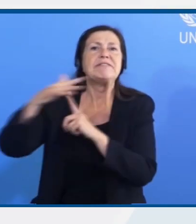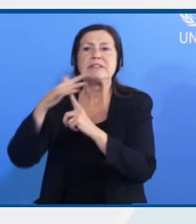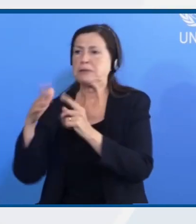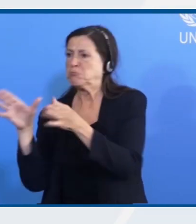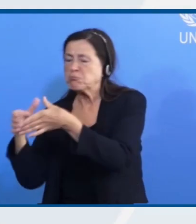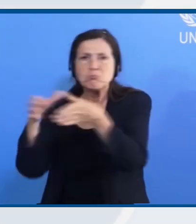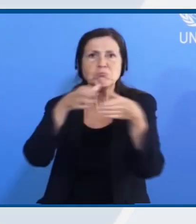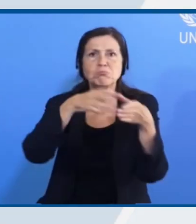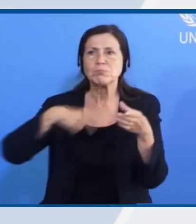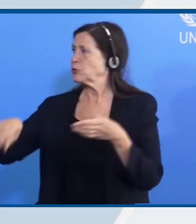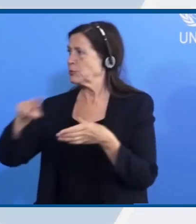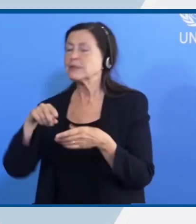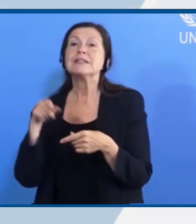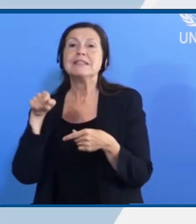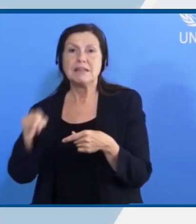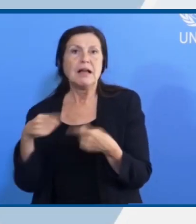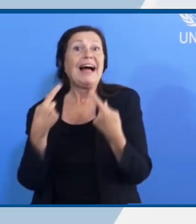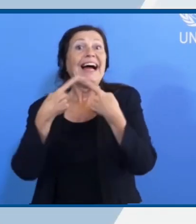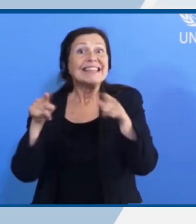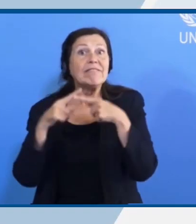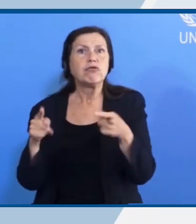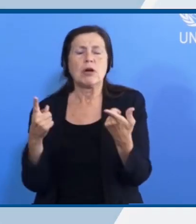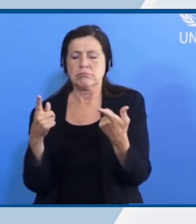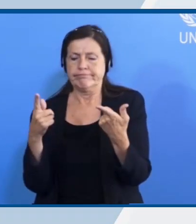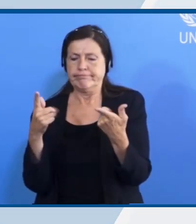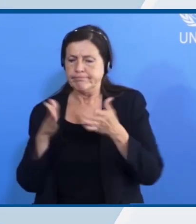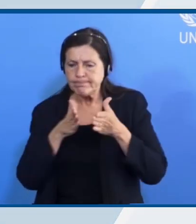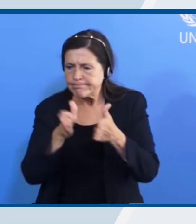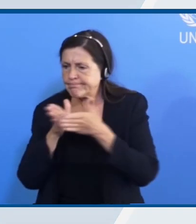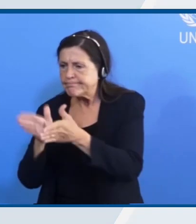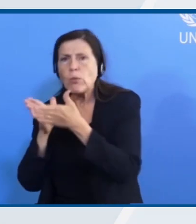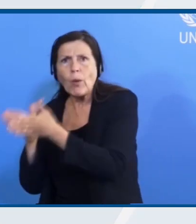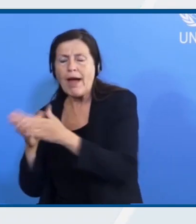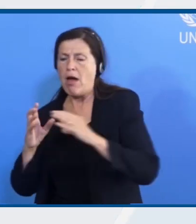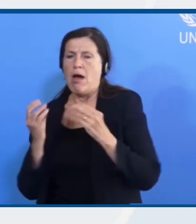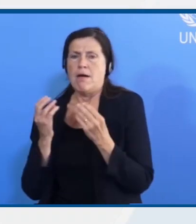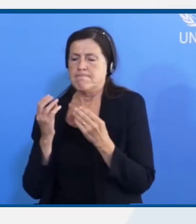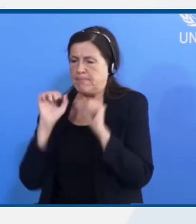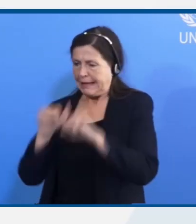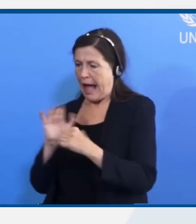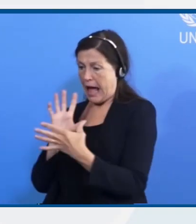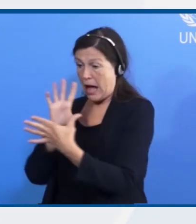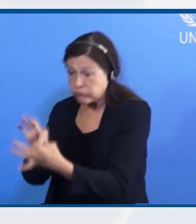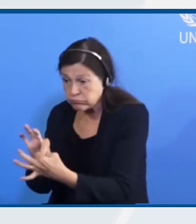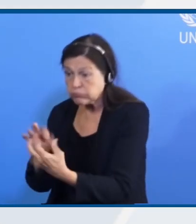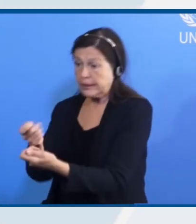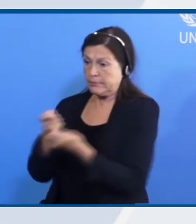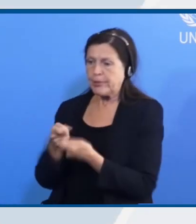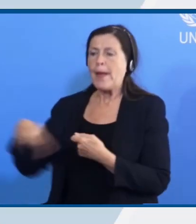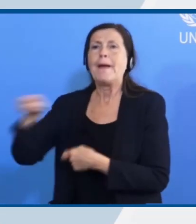have to think about different techniques to engage and to be trusted by the